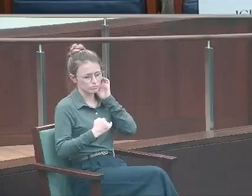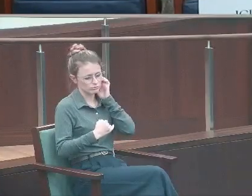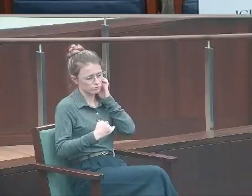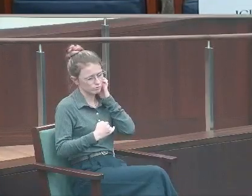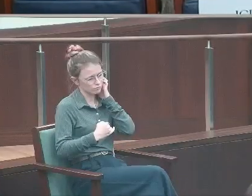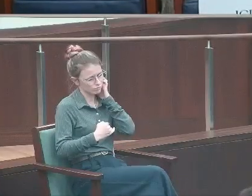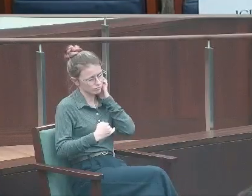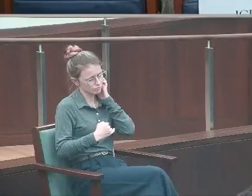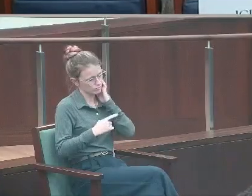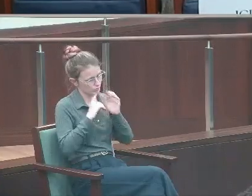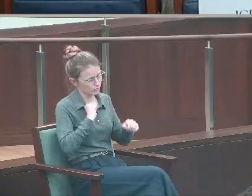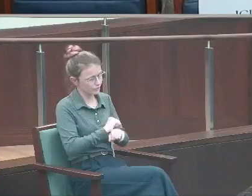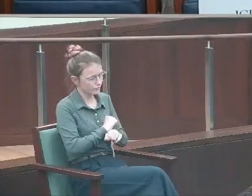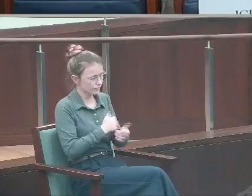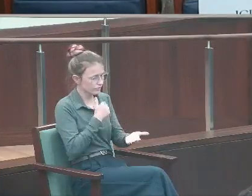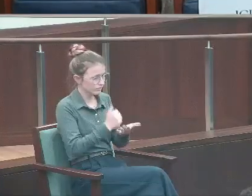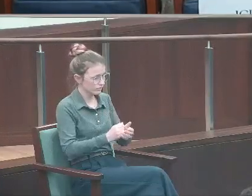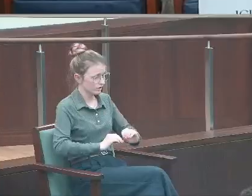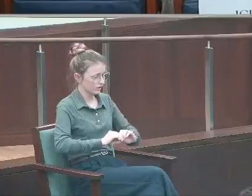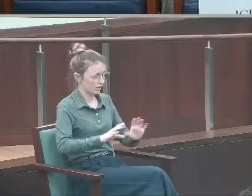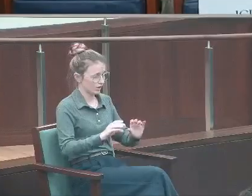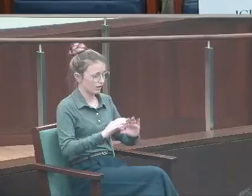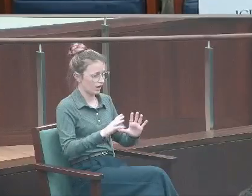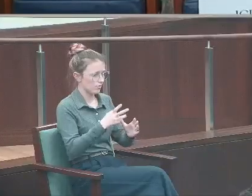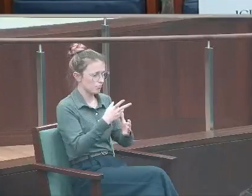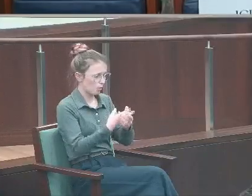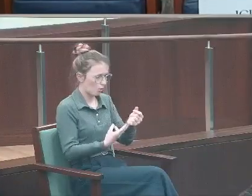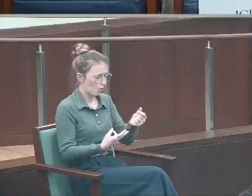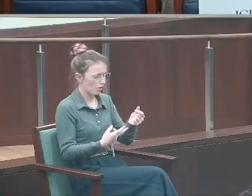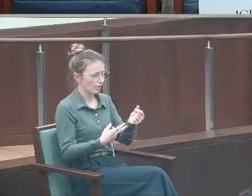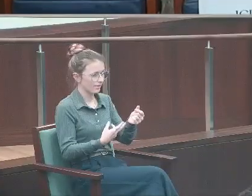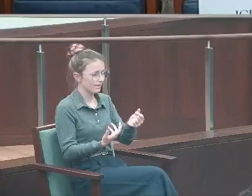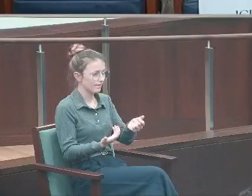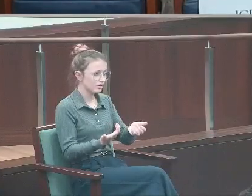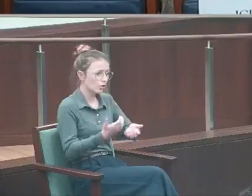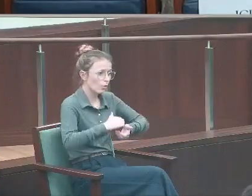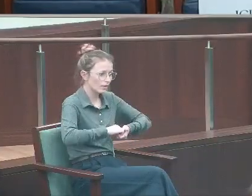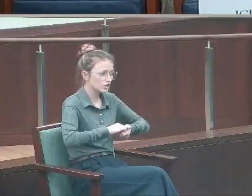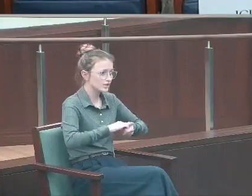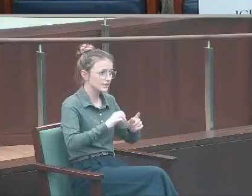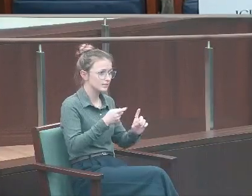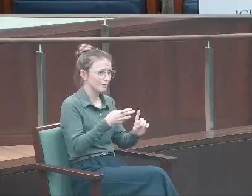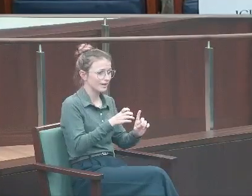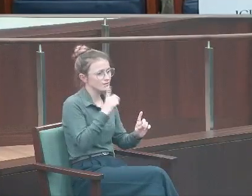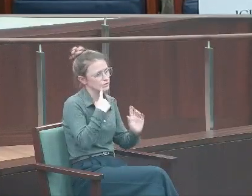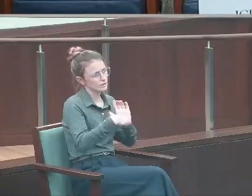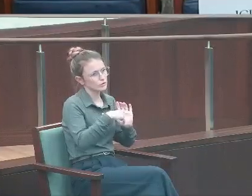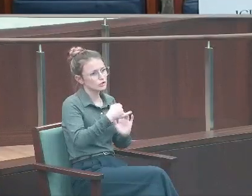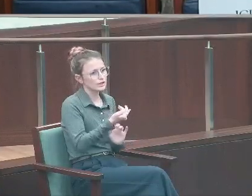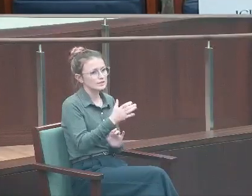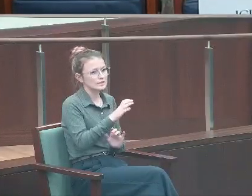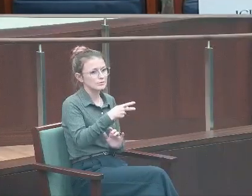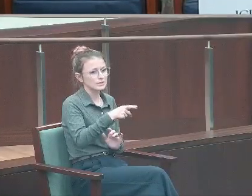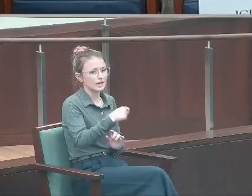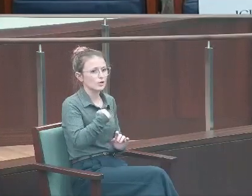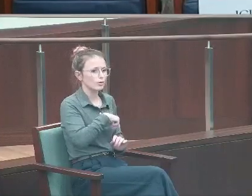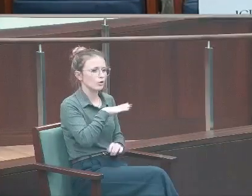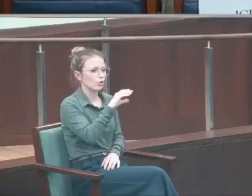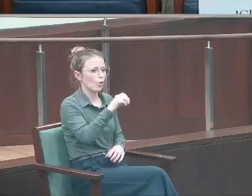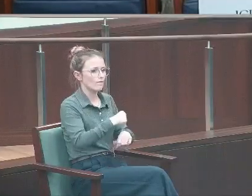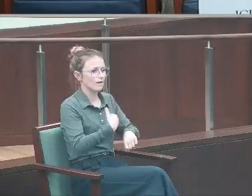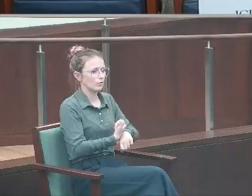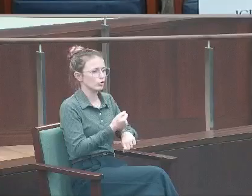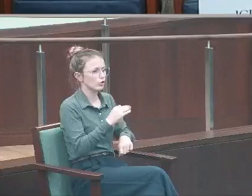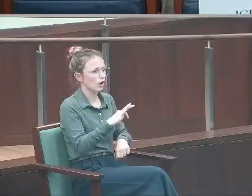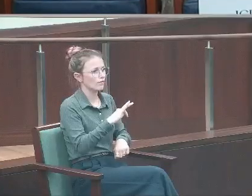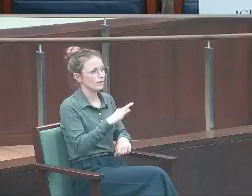helped make clear both in coalition spaces, for example, JCPA is one of the co-founders of the Leadership Conference on